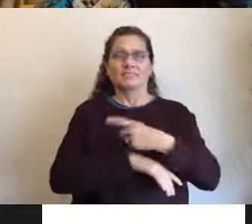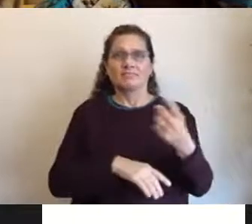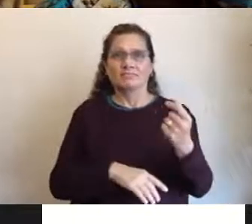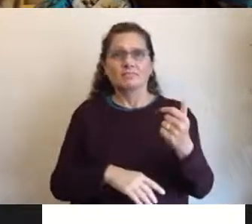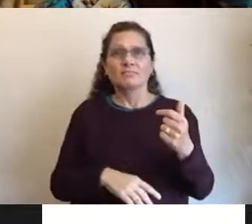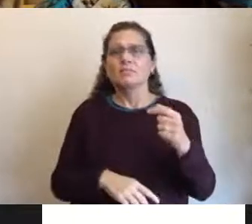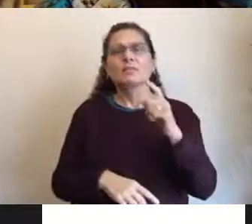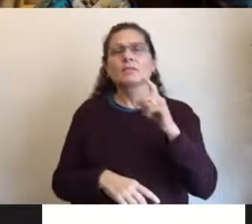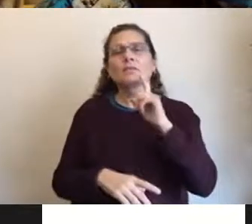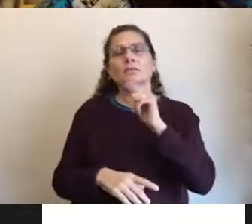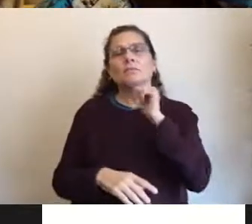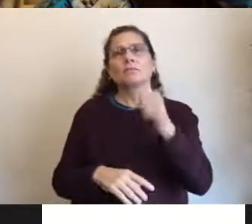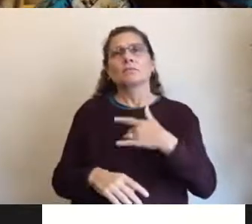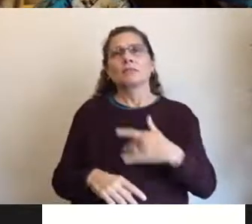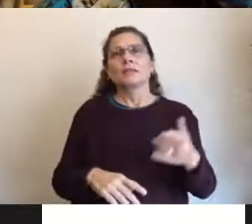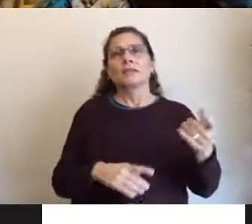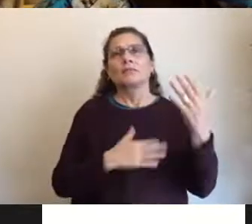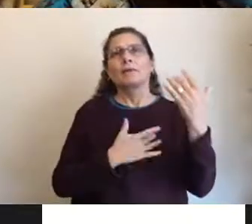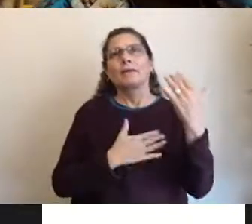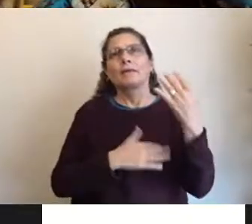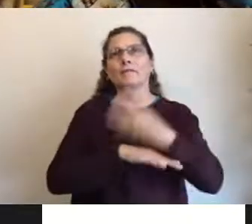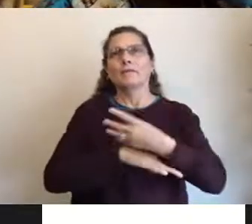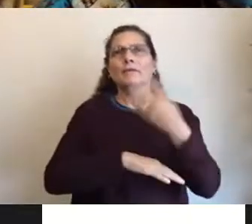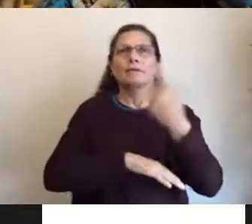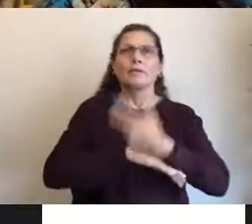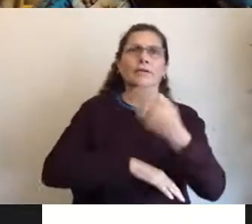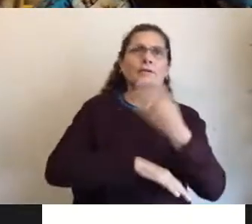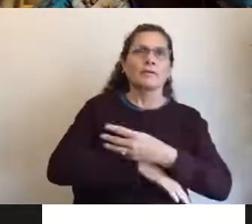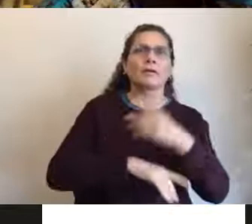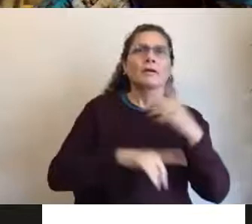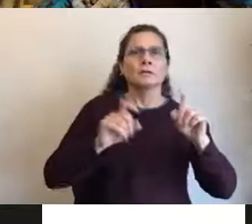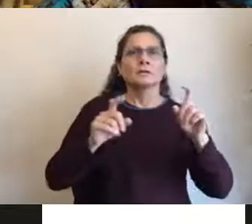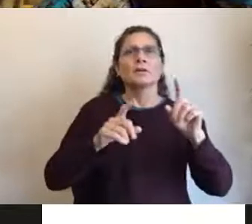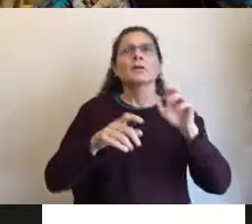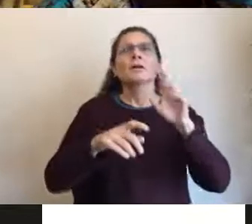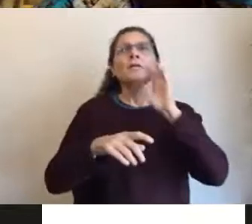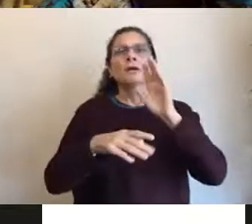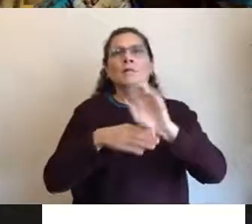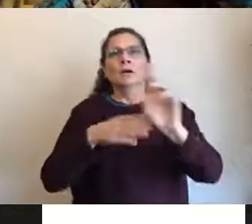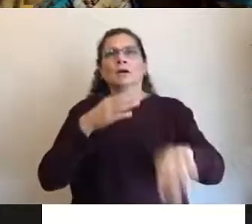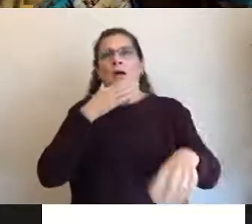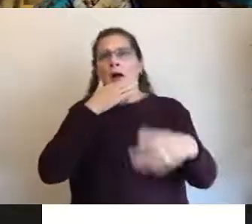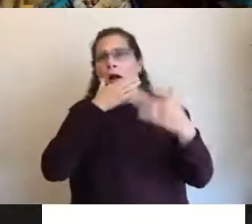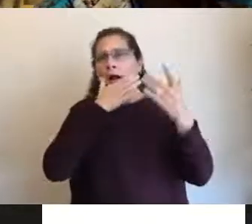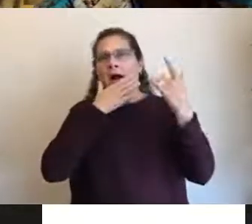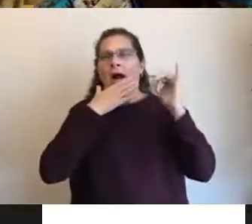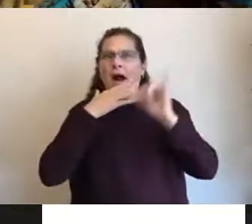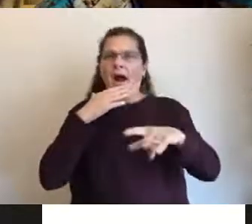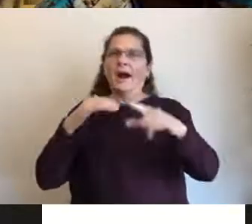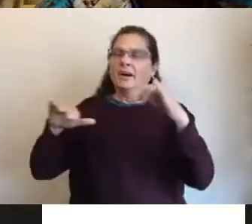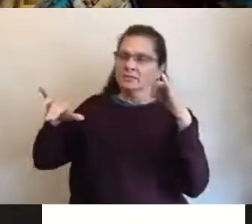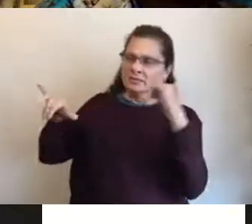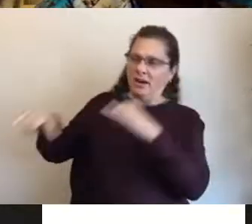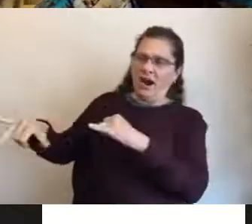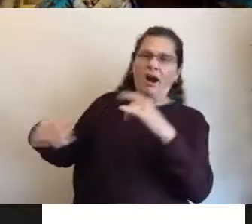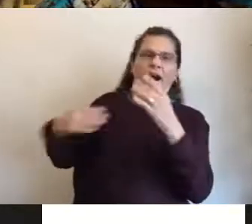as 14 days, hence the need to quarantine. So please keep these principles in mind. We want to flatten the curve. But before we can